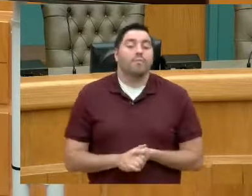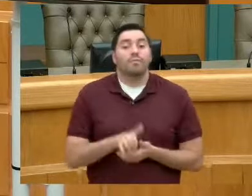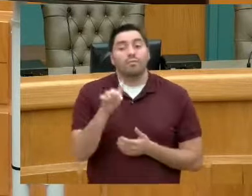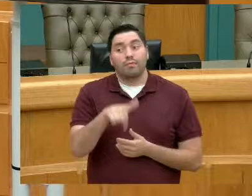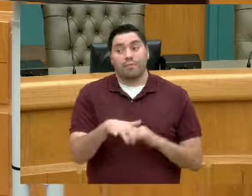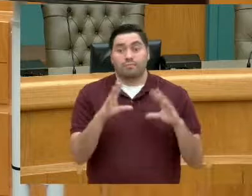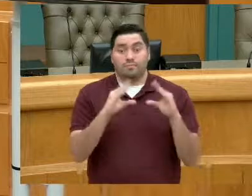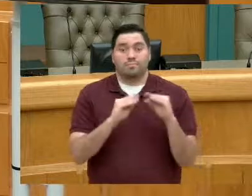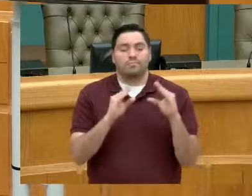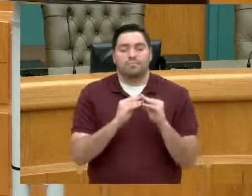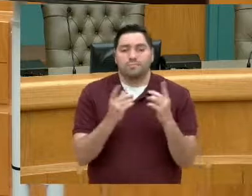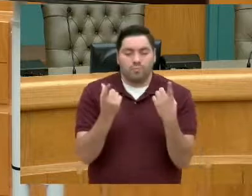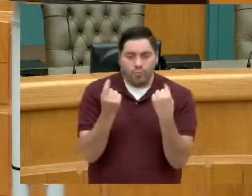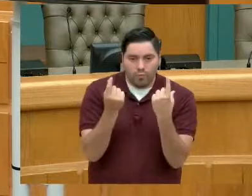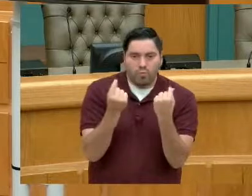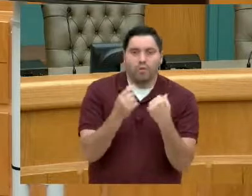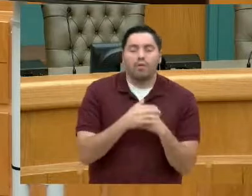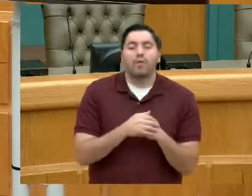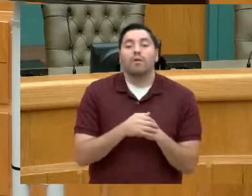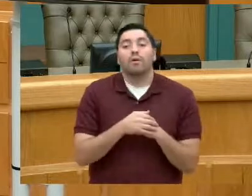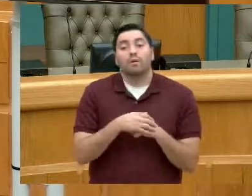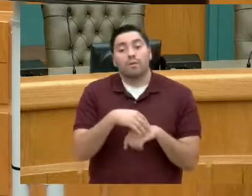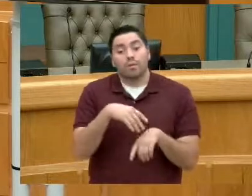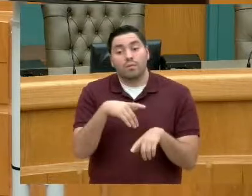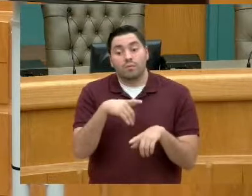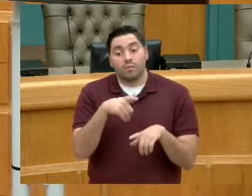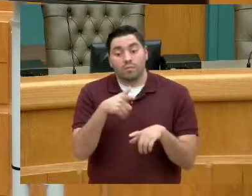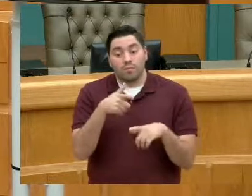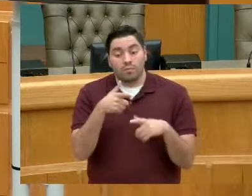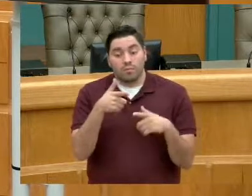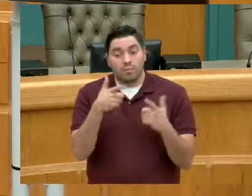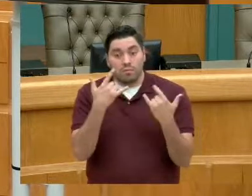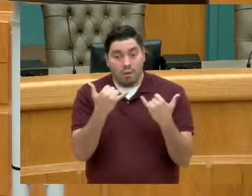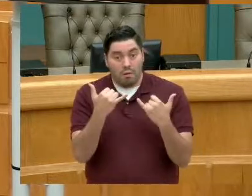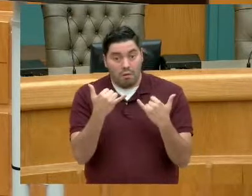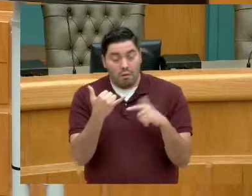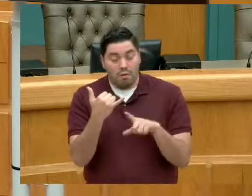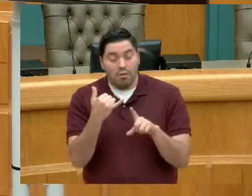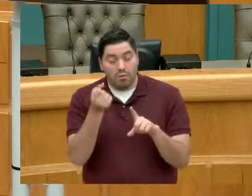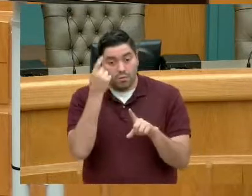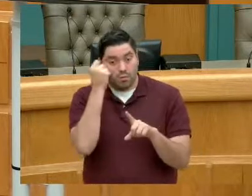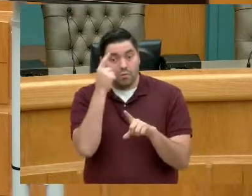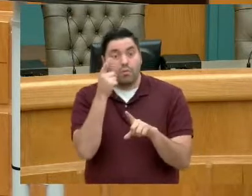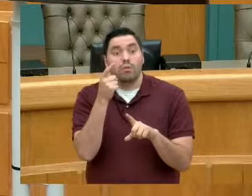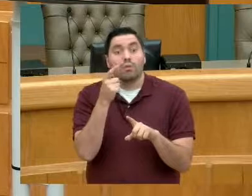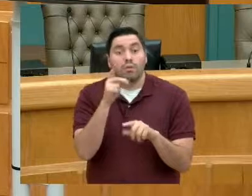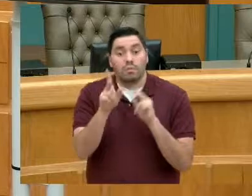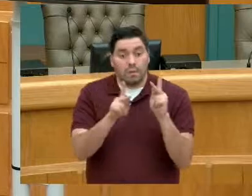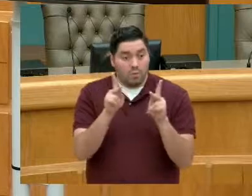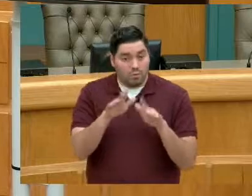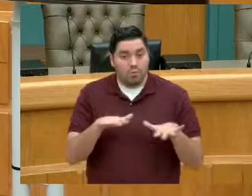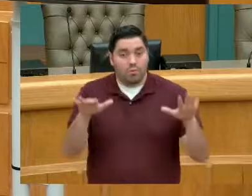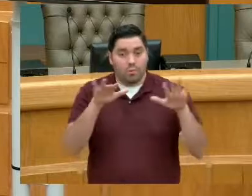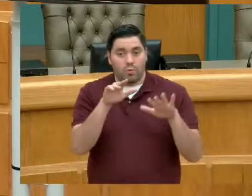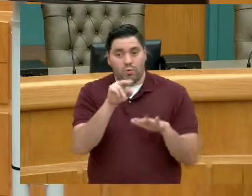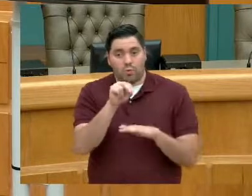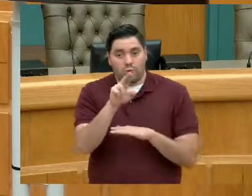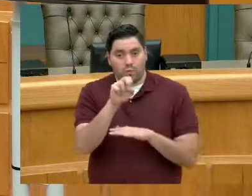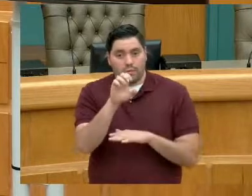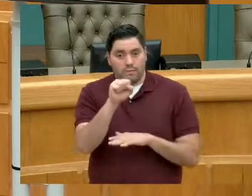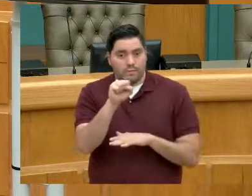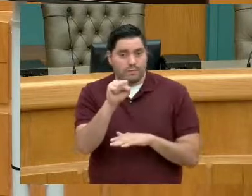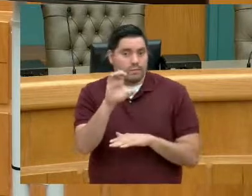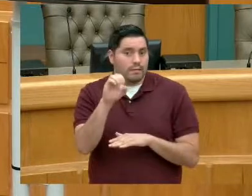briefing that's put on behalf or through, I guess, or with the persons from Nueces County and the city of Corpus